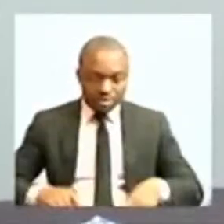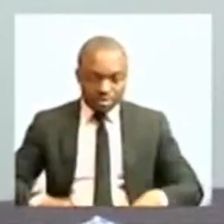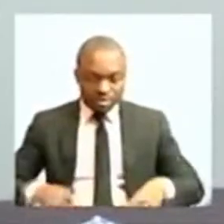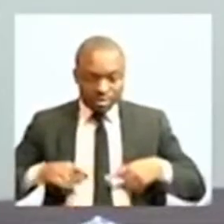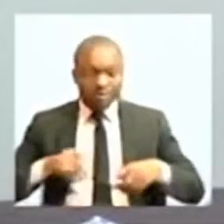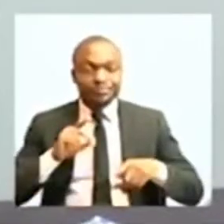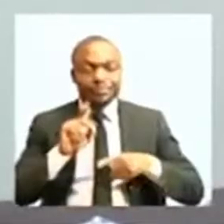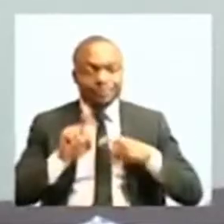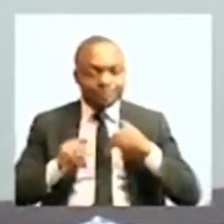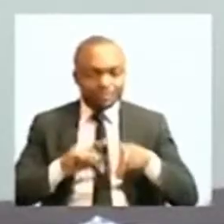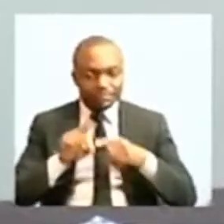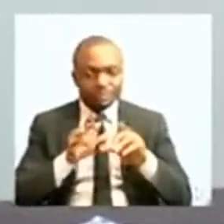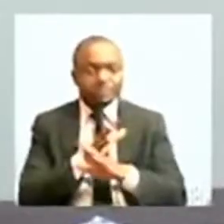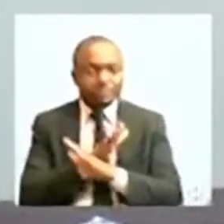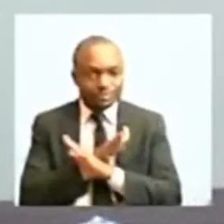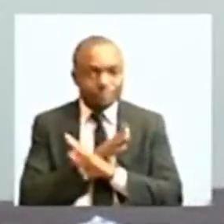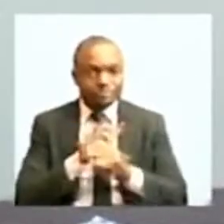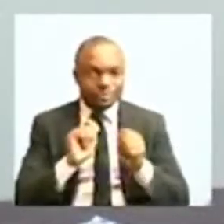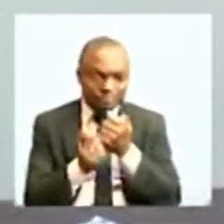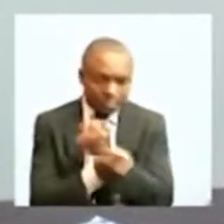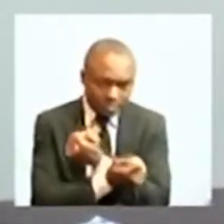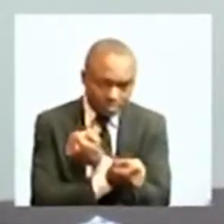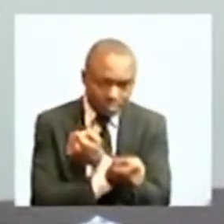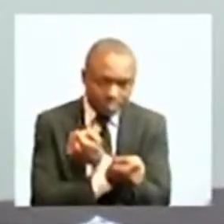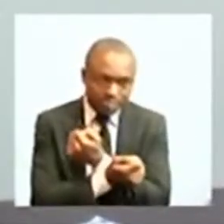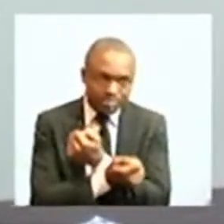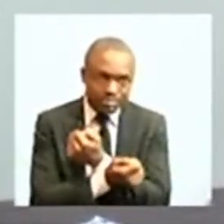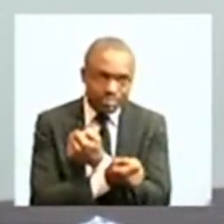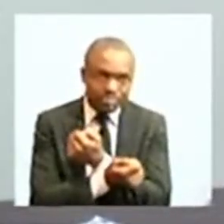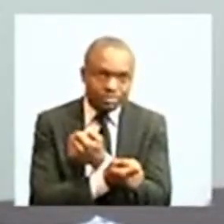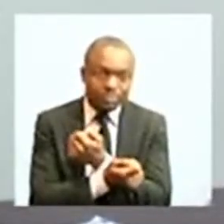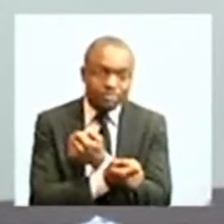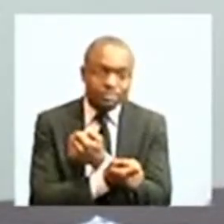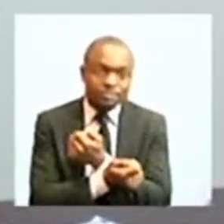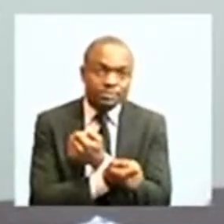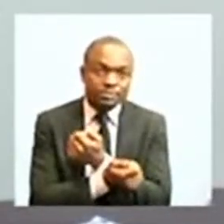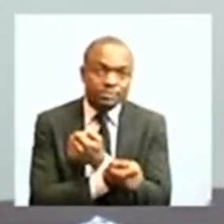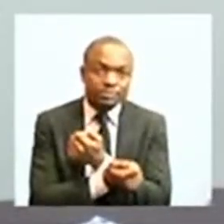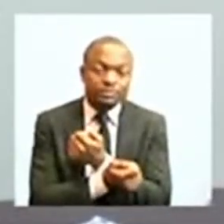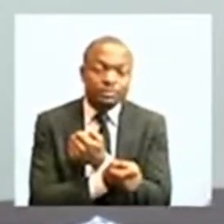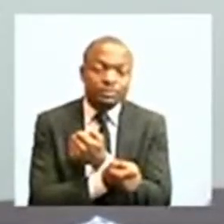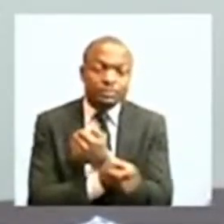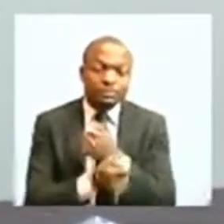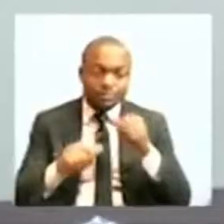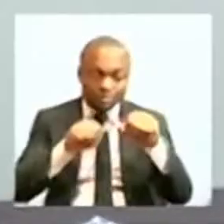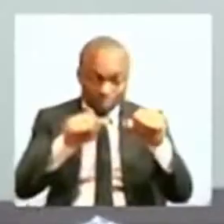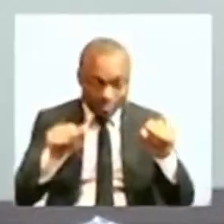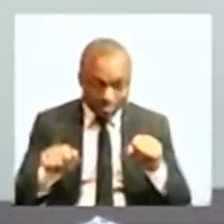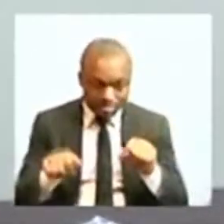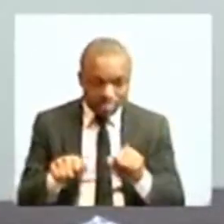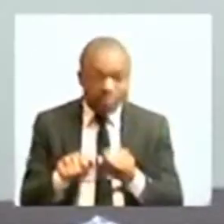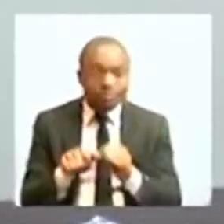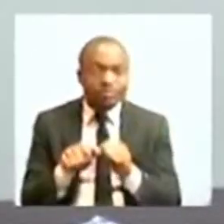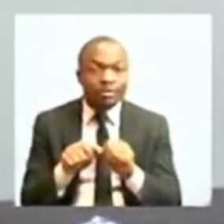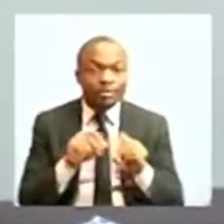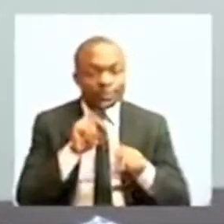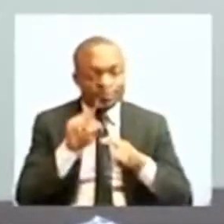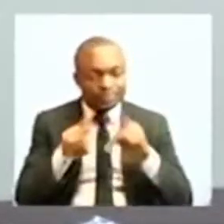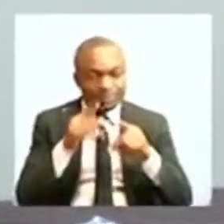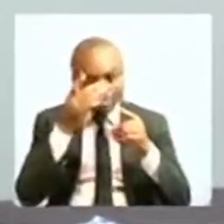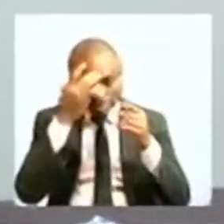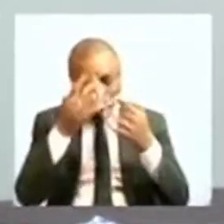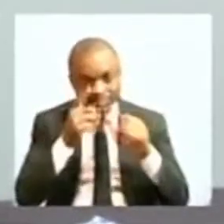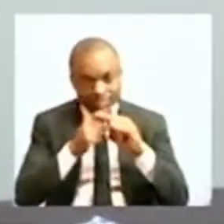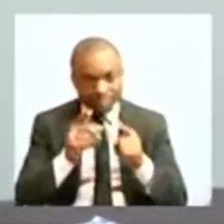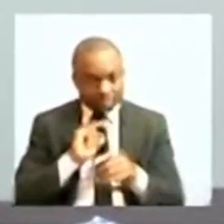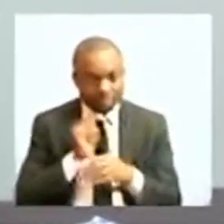Zambia. And it's changing the outlook of the communities. So people are expectant. But as a committee, we are